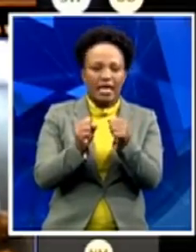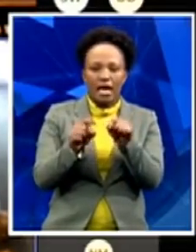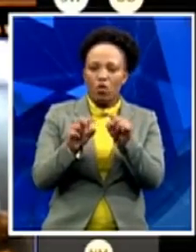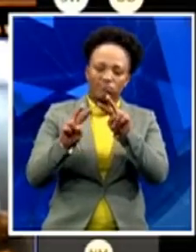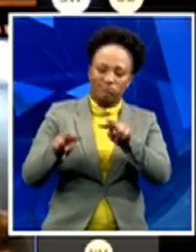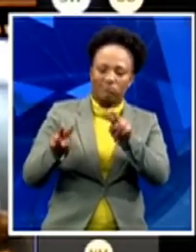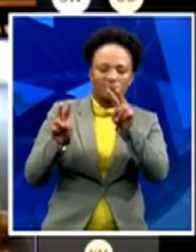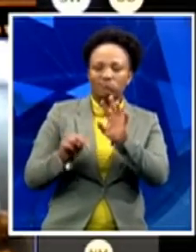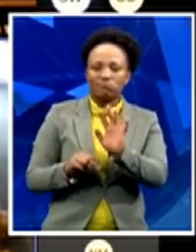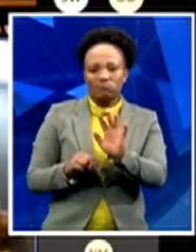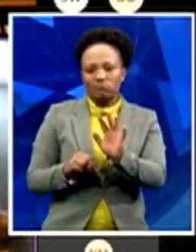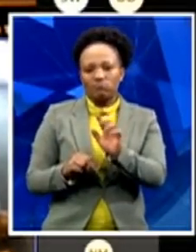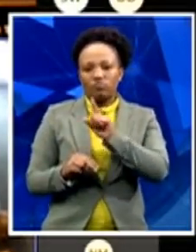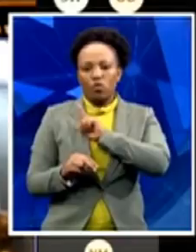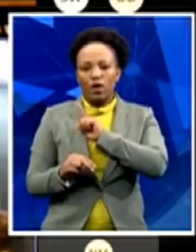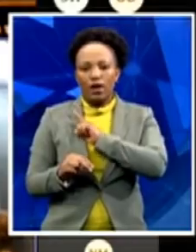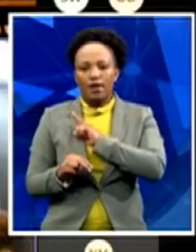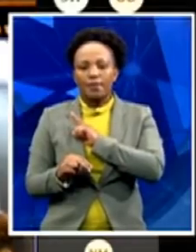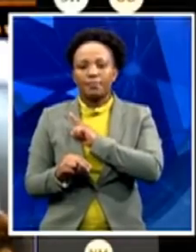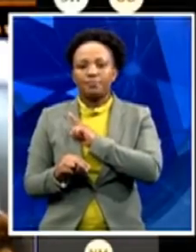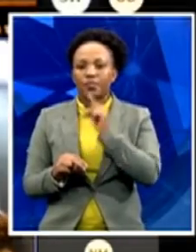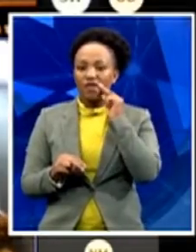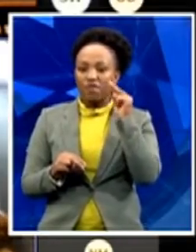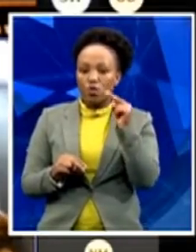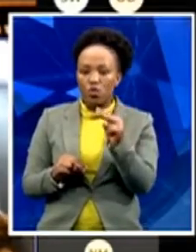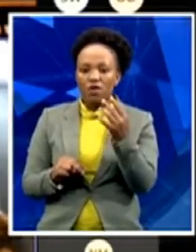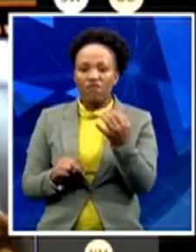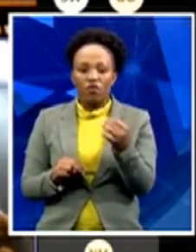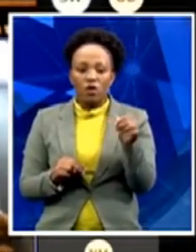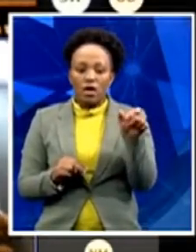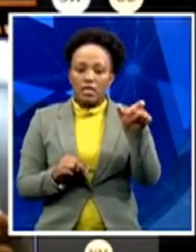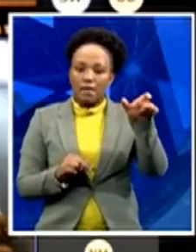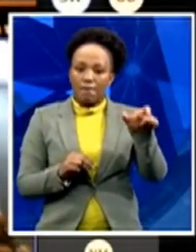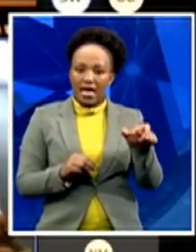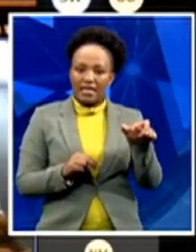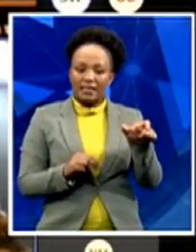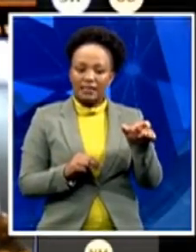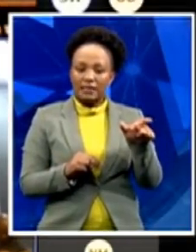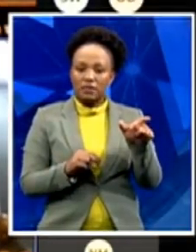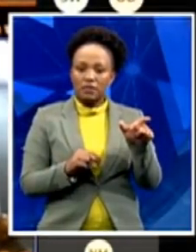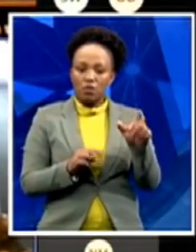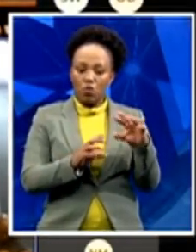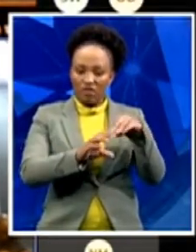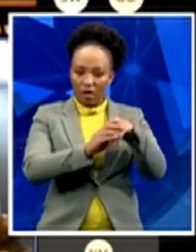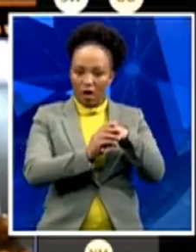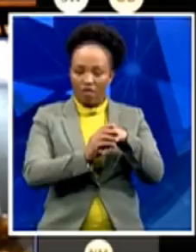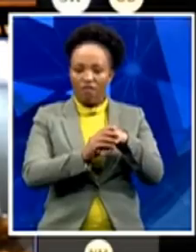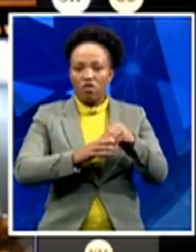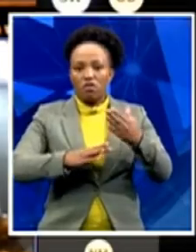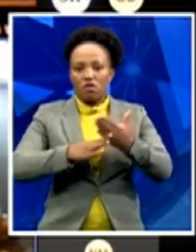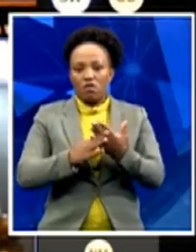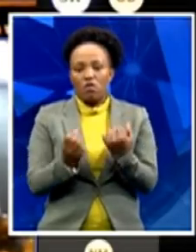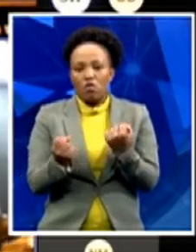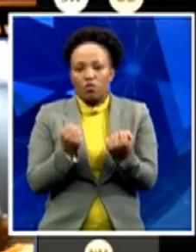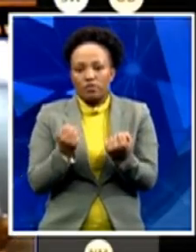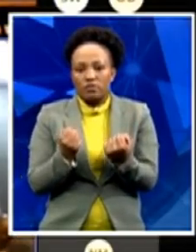the litigants in this particular litigation are maybe operating on the basis